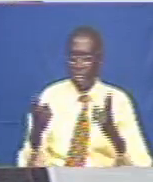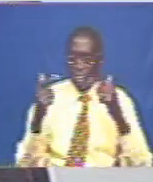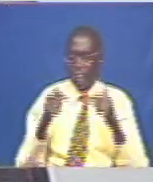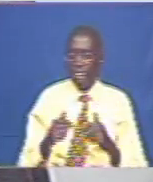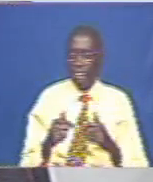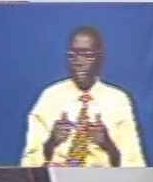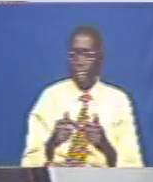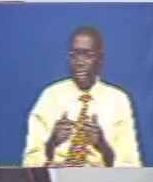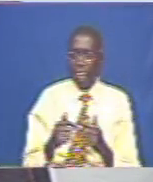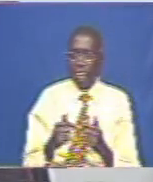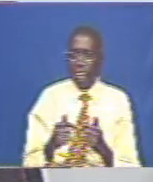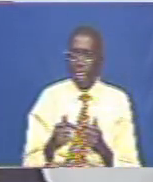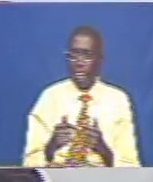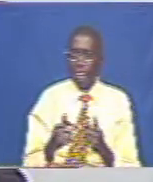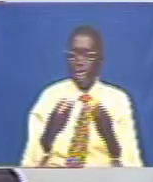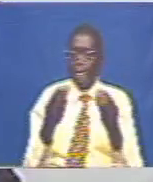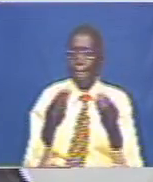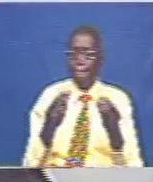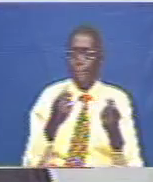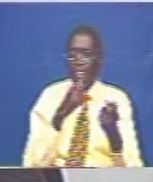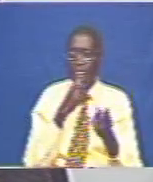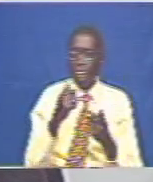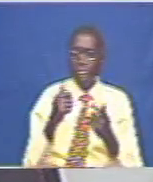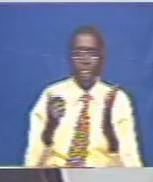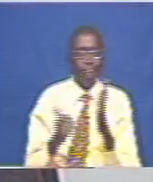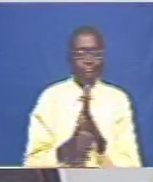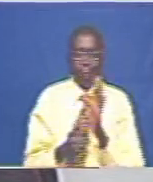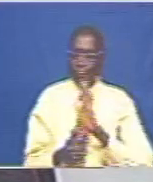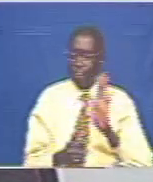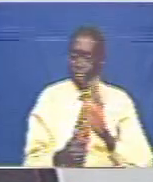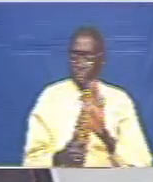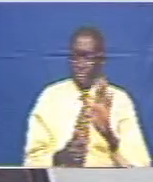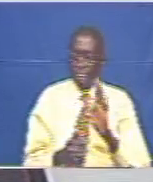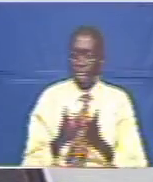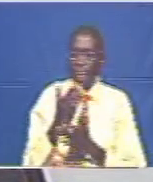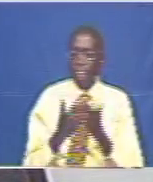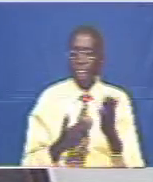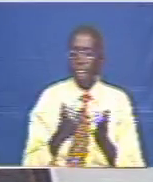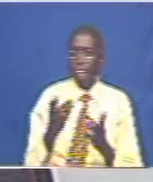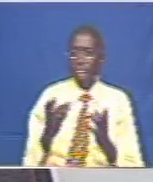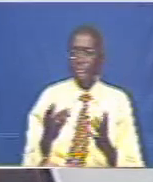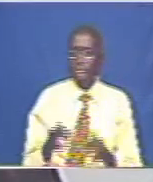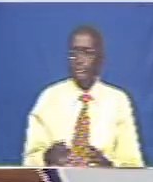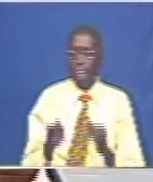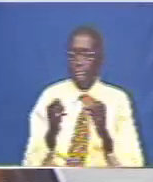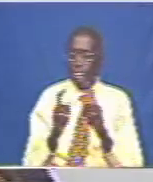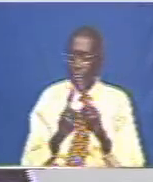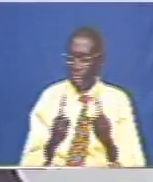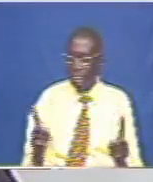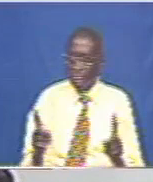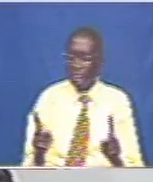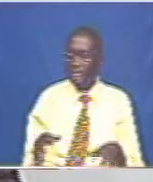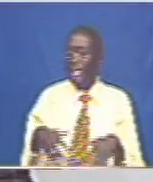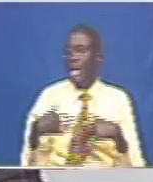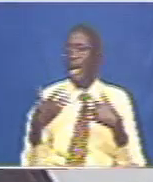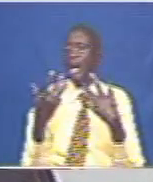that money may not necessarily be a problem in some funding some of these initiatives, but actually how do